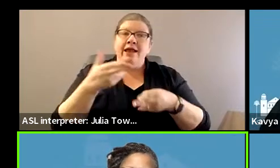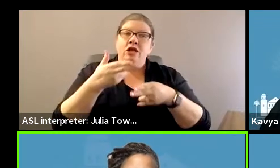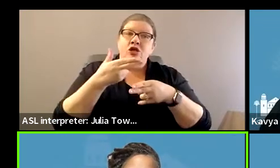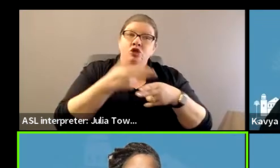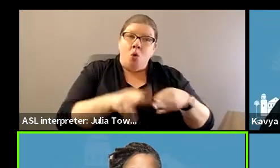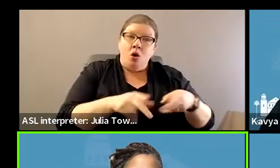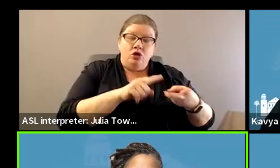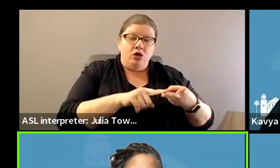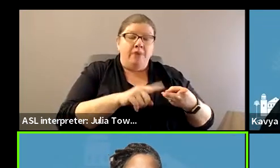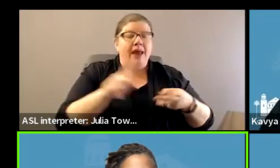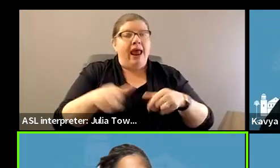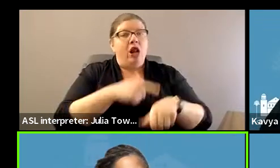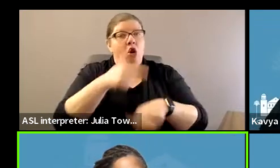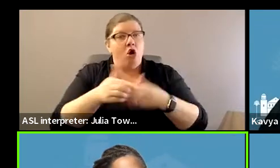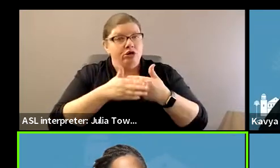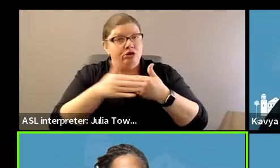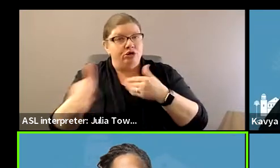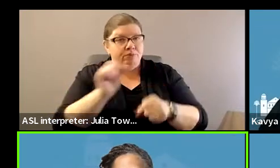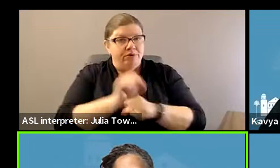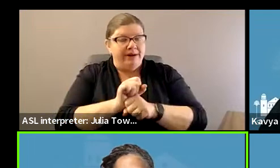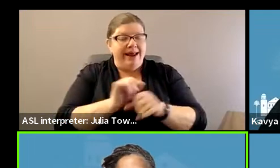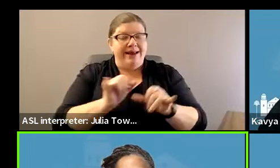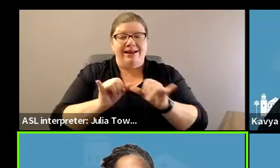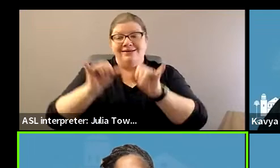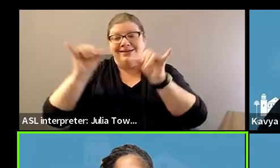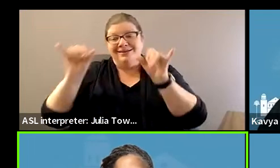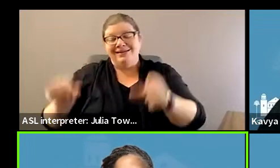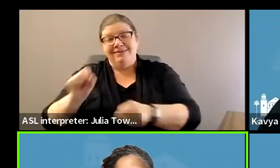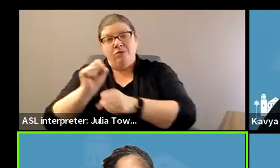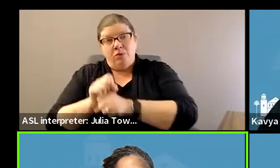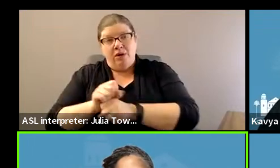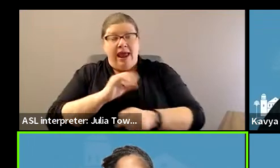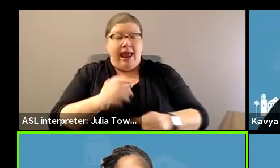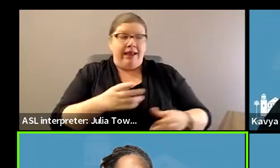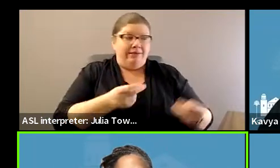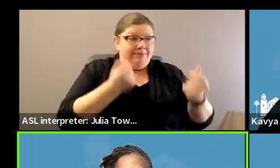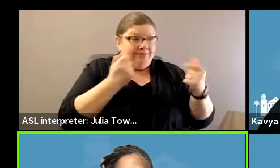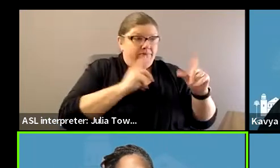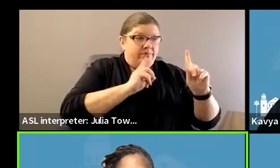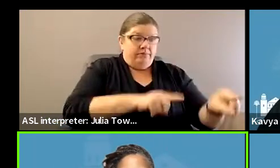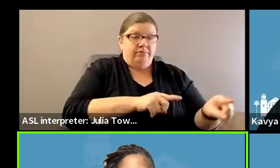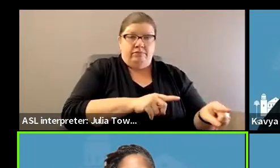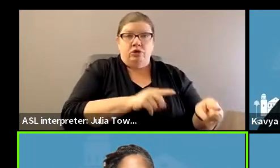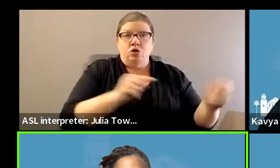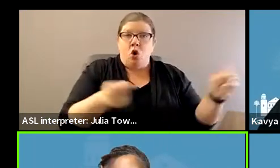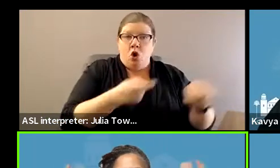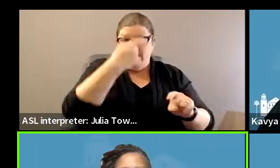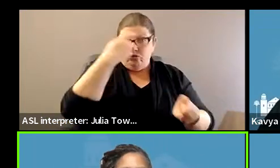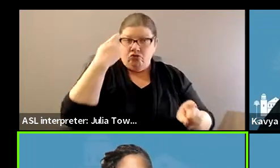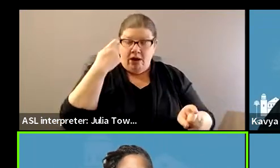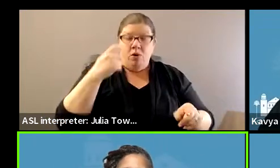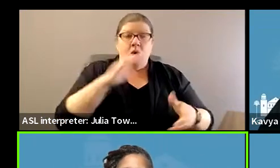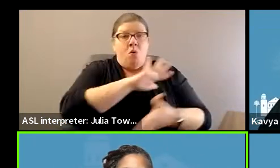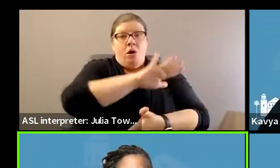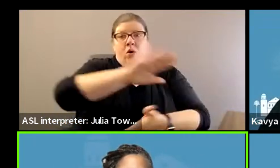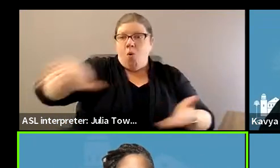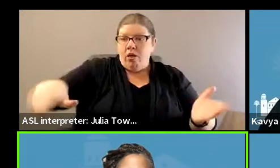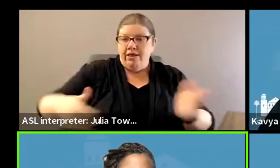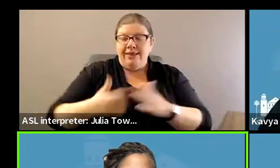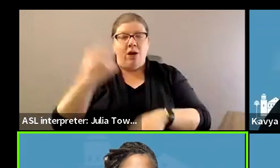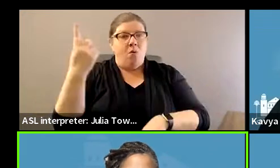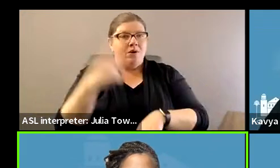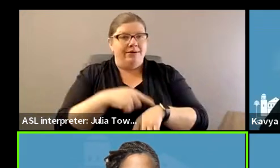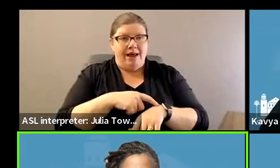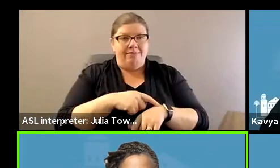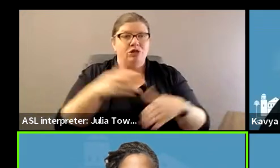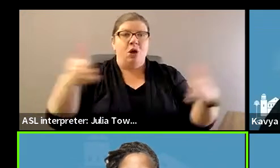and long-term work. And it is the systemic work and the sense of urgency to respond to harm and trauma. So we're doing all that at once. And so